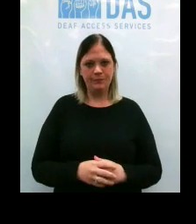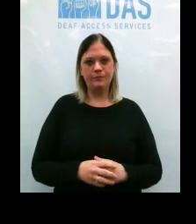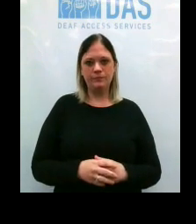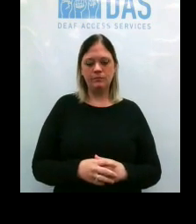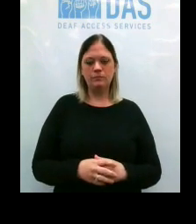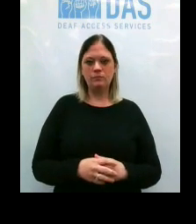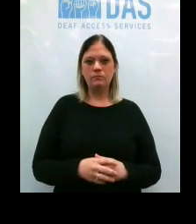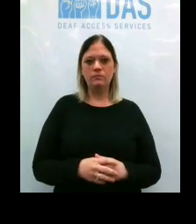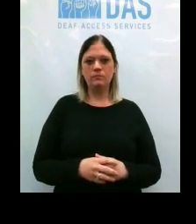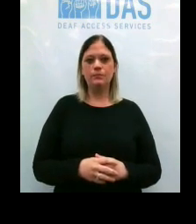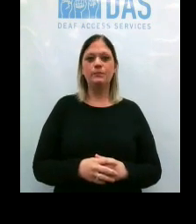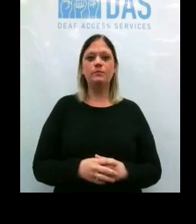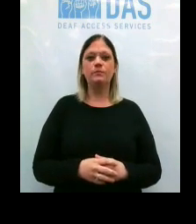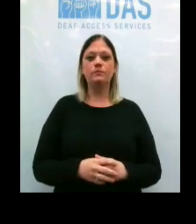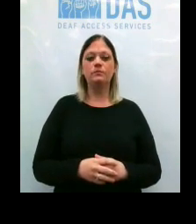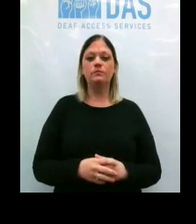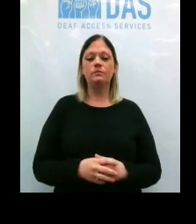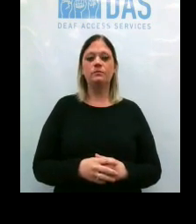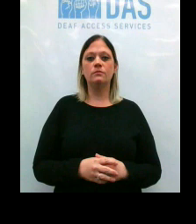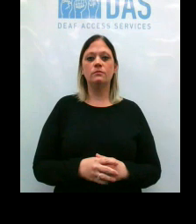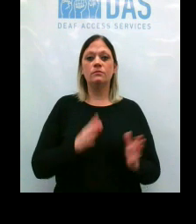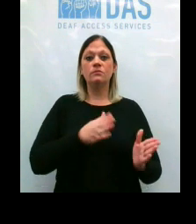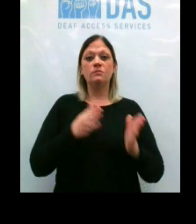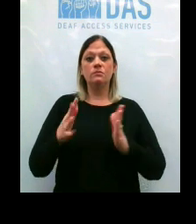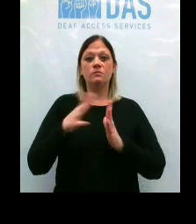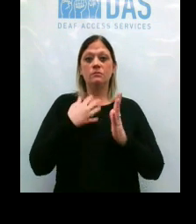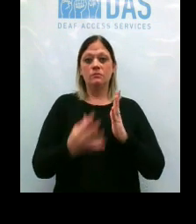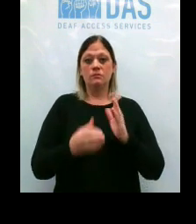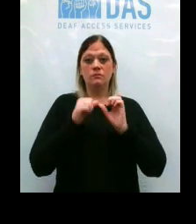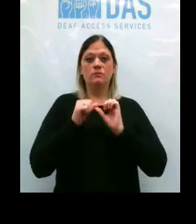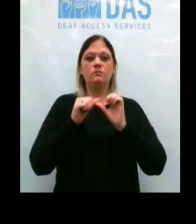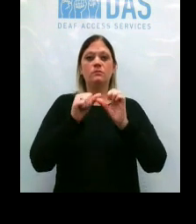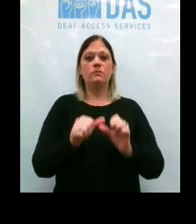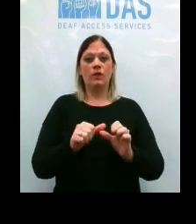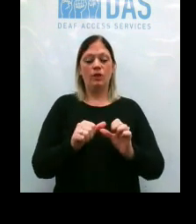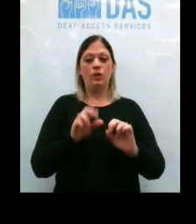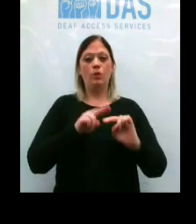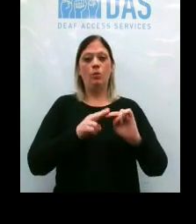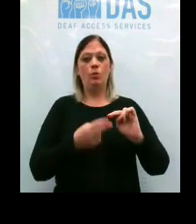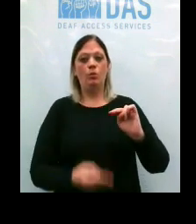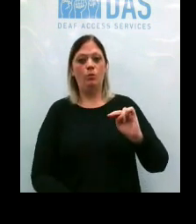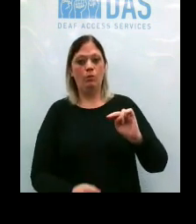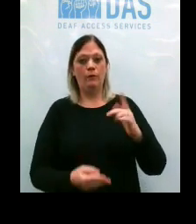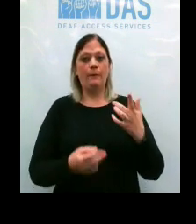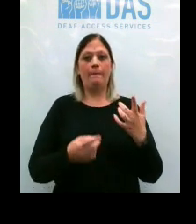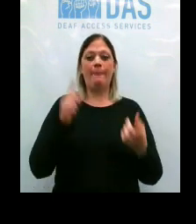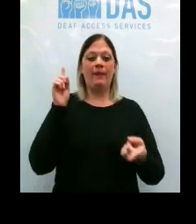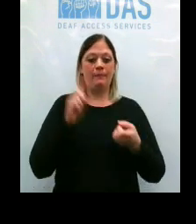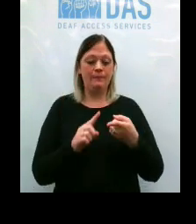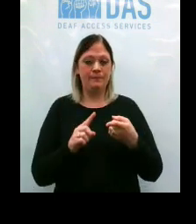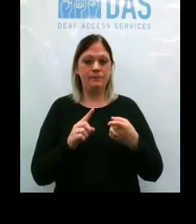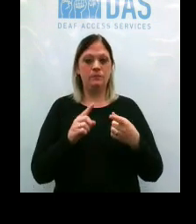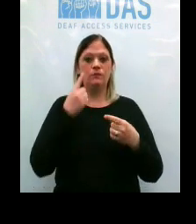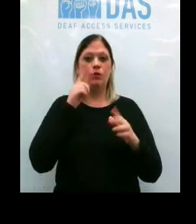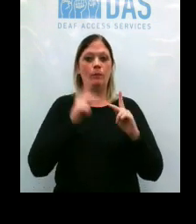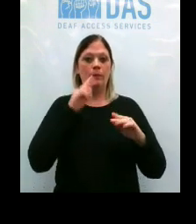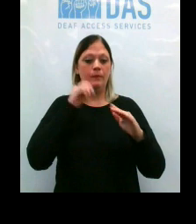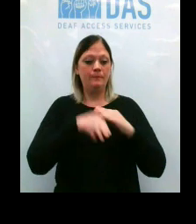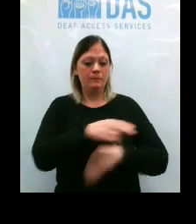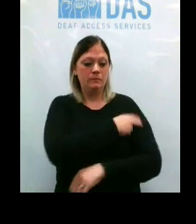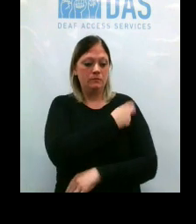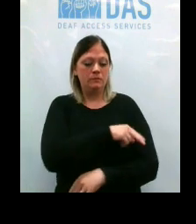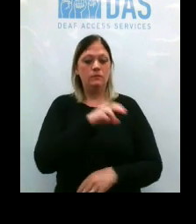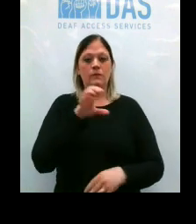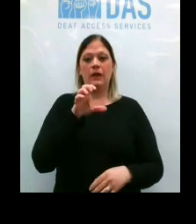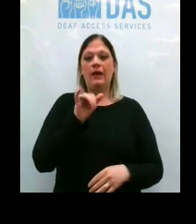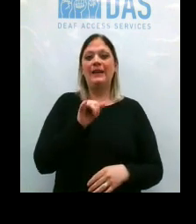The next chart graph shows the continued decline in hospitalizations as well as ICUs, ICU